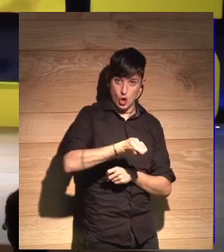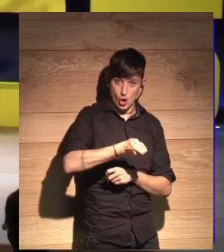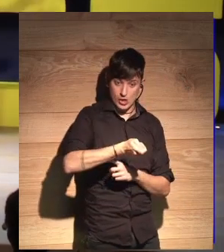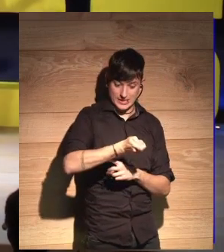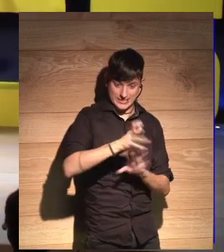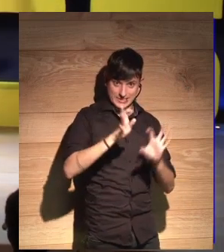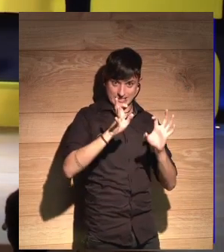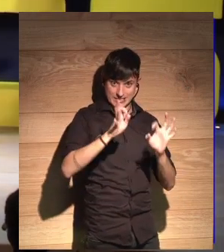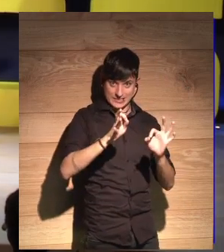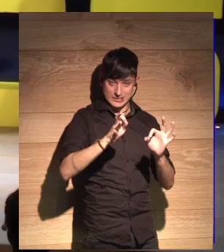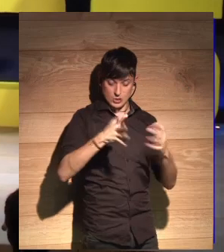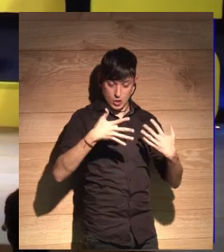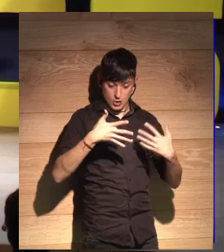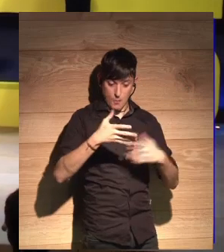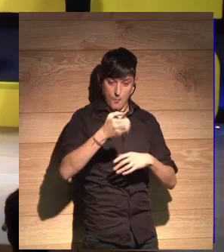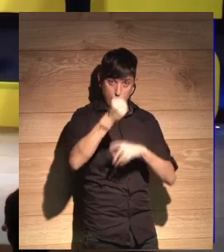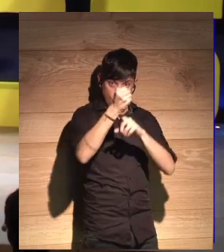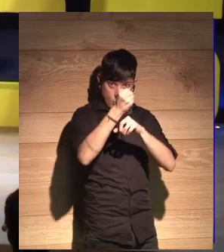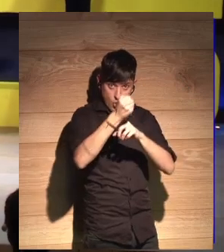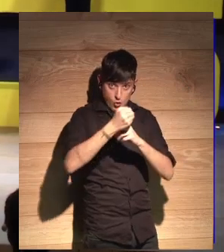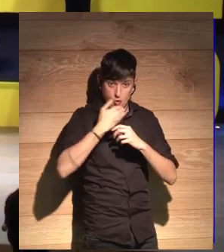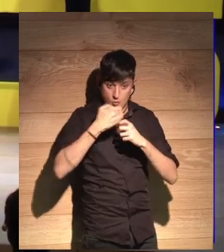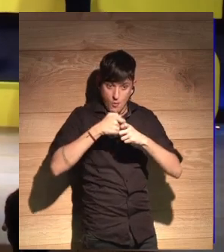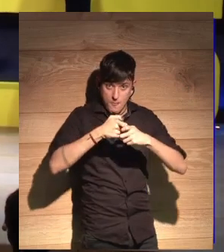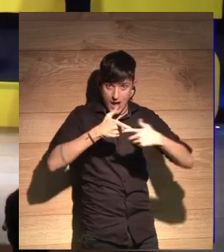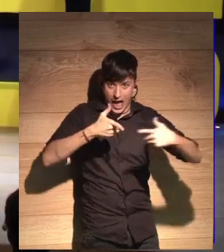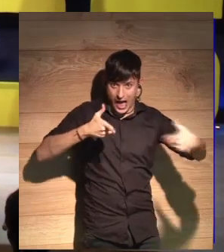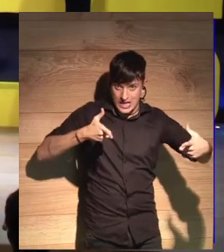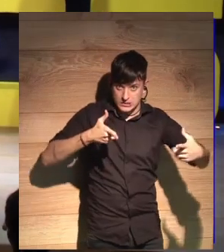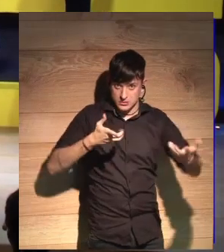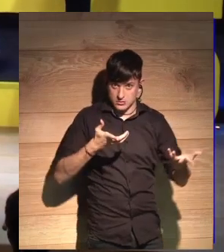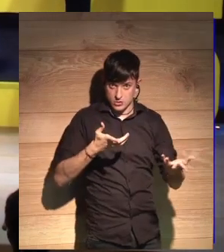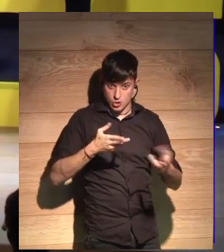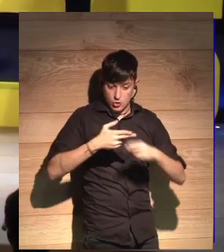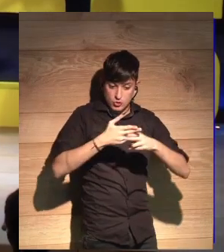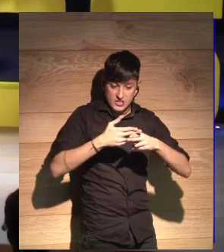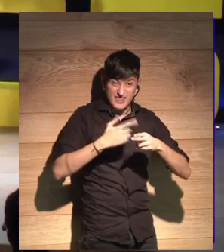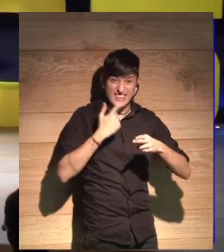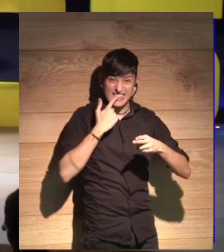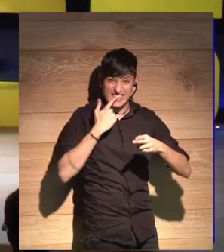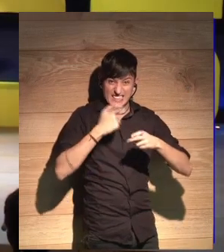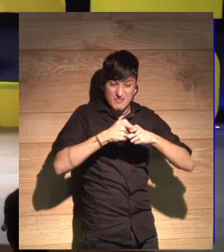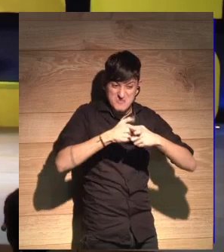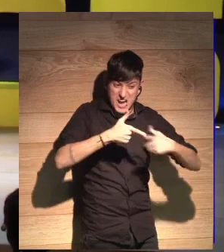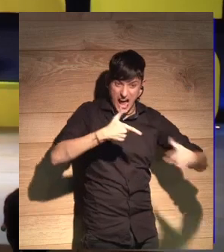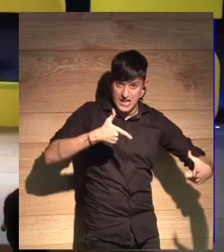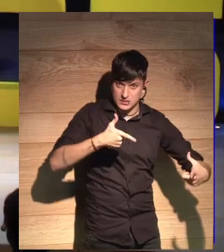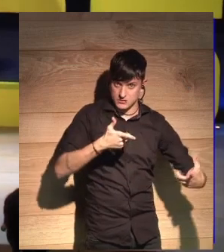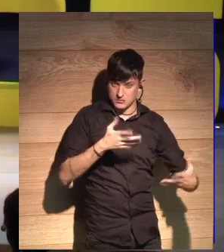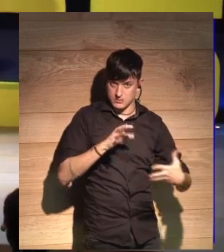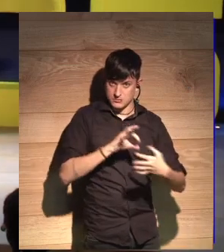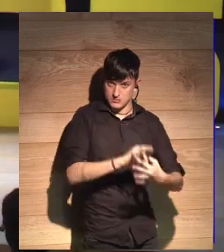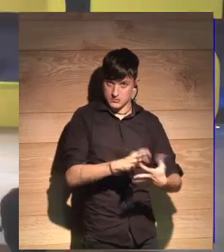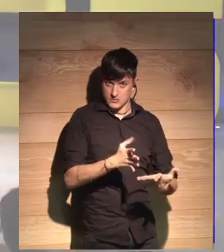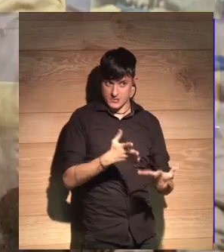knife is an extension of our teeth. These things don't change that much. This is the definition for cyborg, and